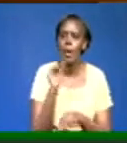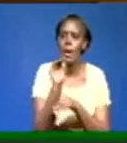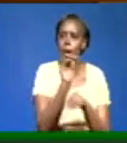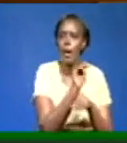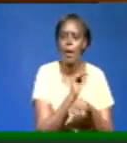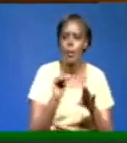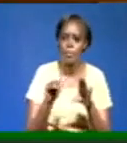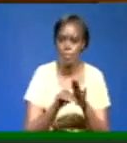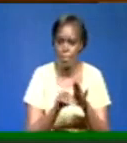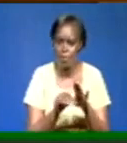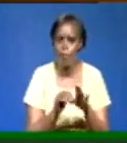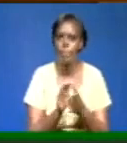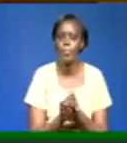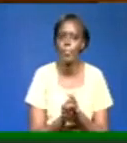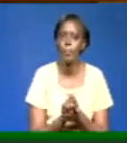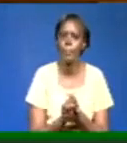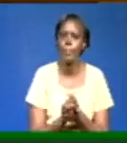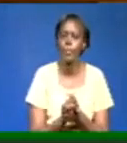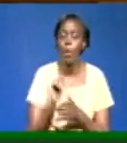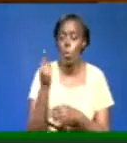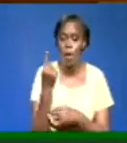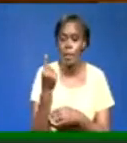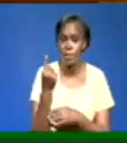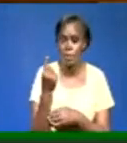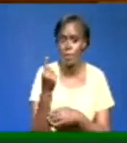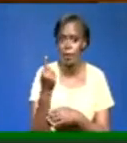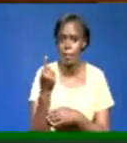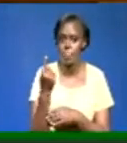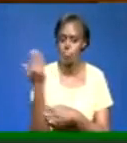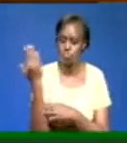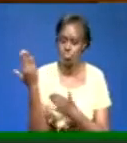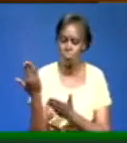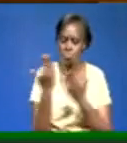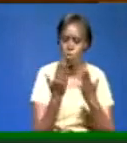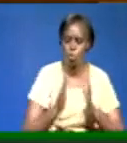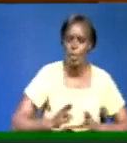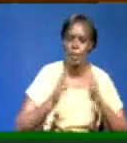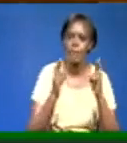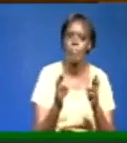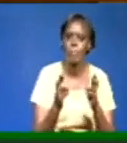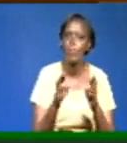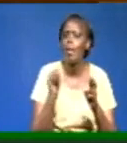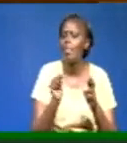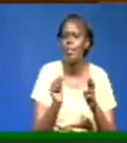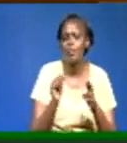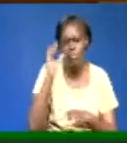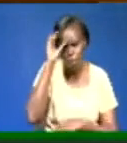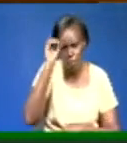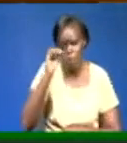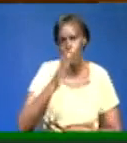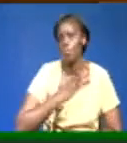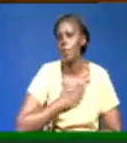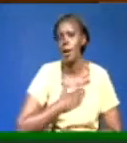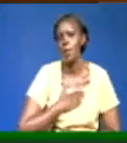as they debate that once we presented and we tabled this report, that was our opinion. You will